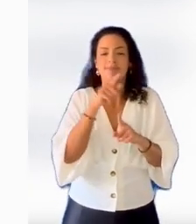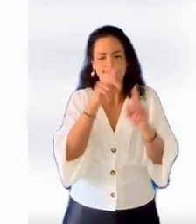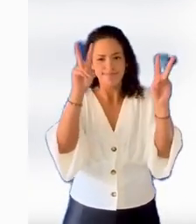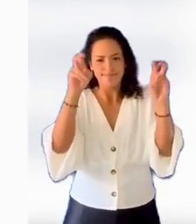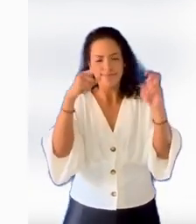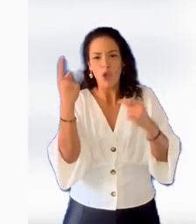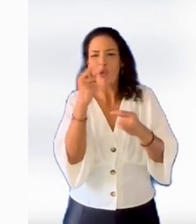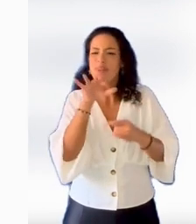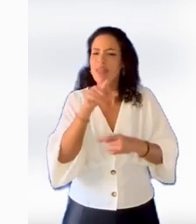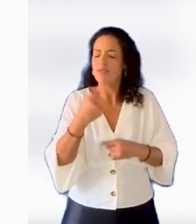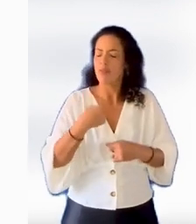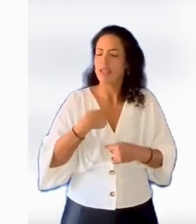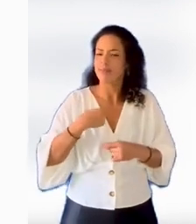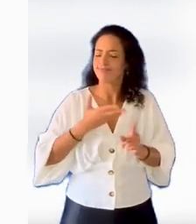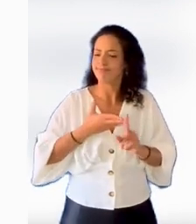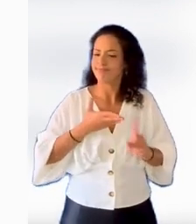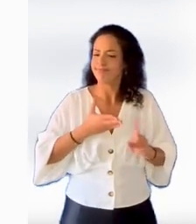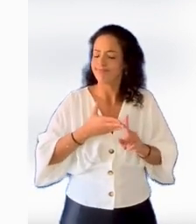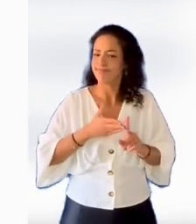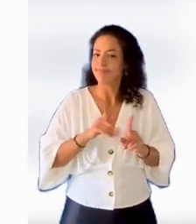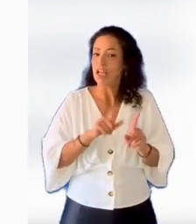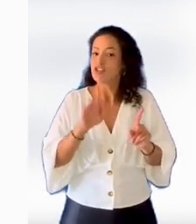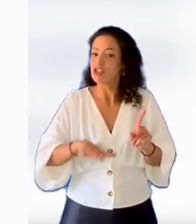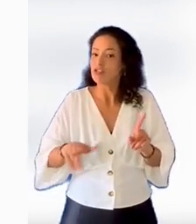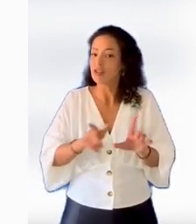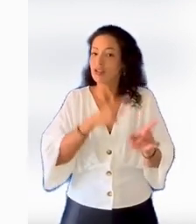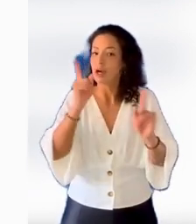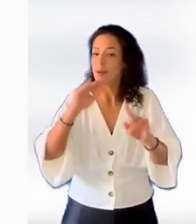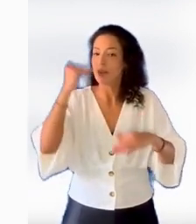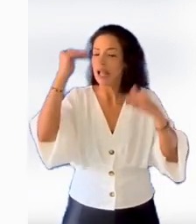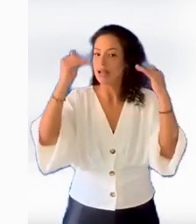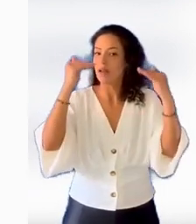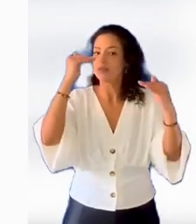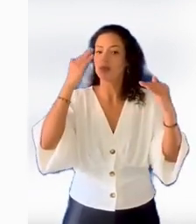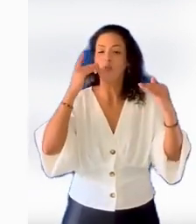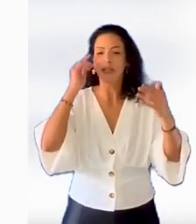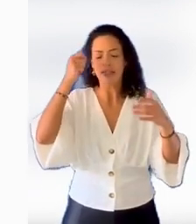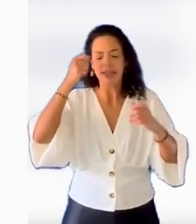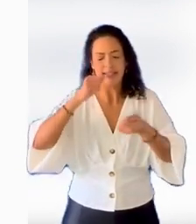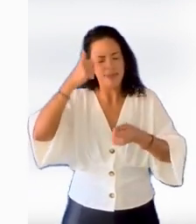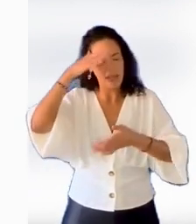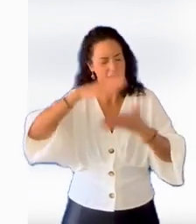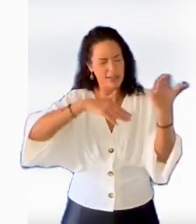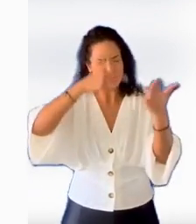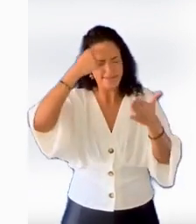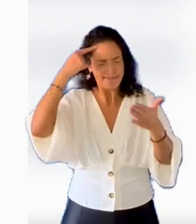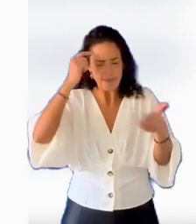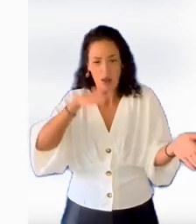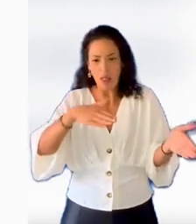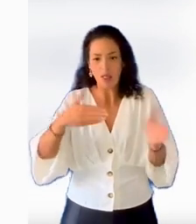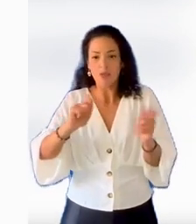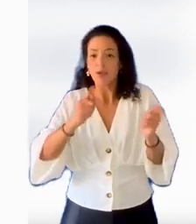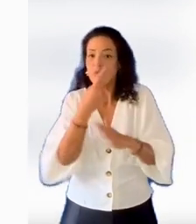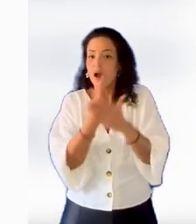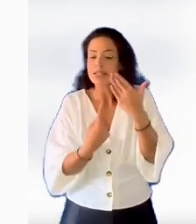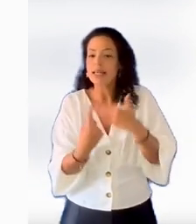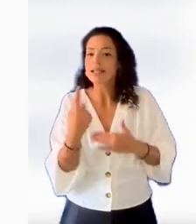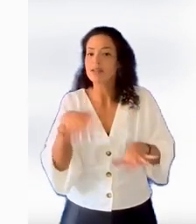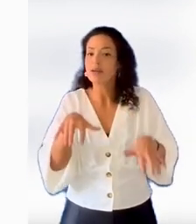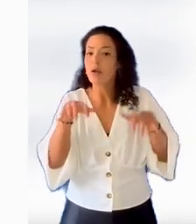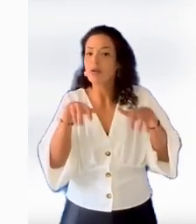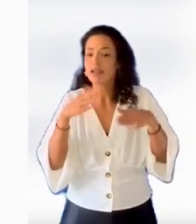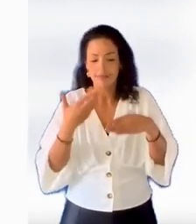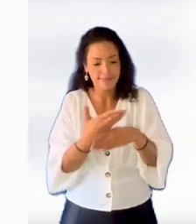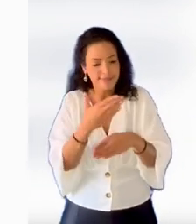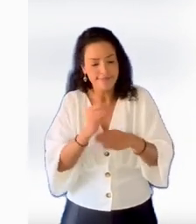recognises that when children, young people and indeed adults experience a trauma or loss, they become increasingly isolated and lonely. And this activity is designed